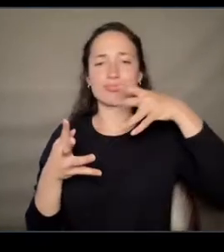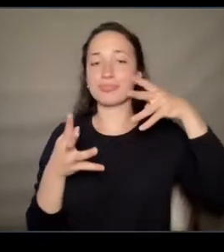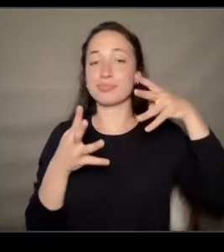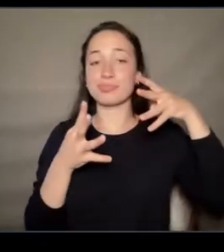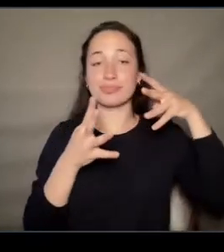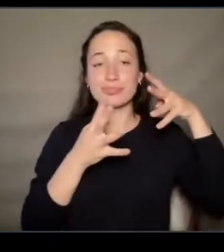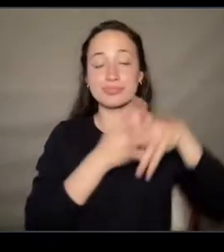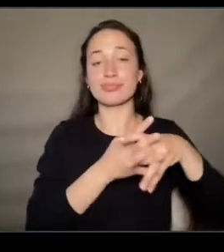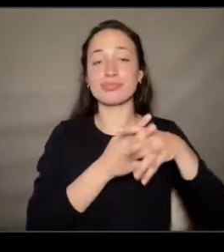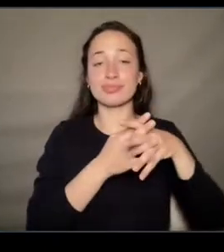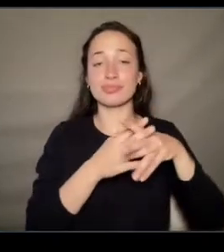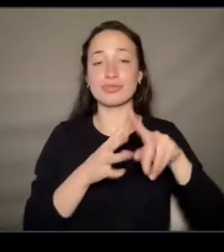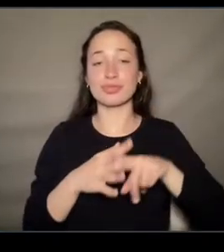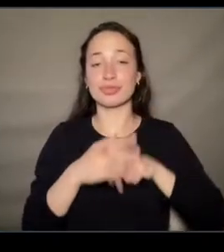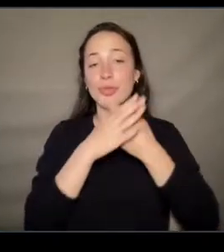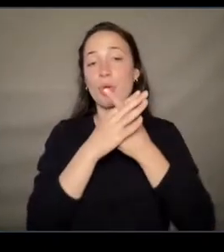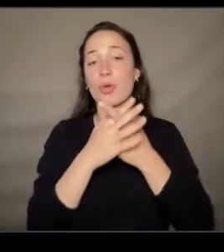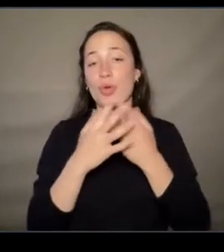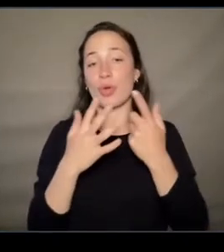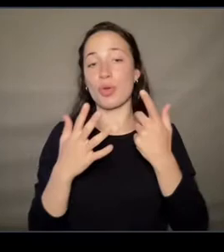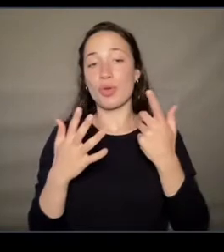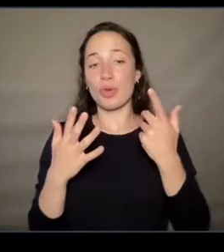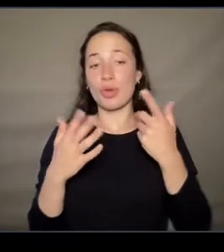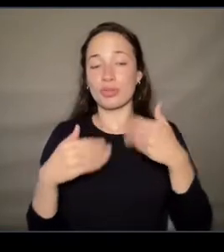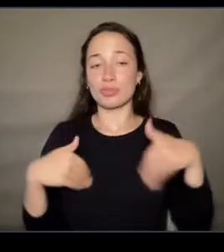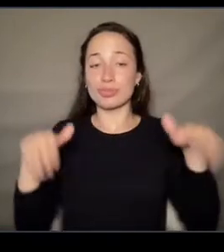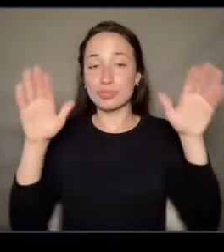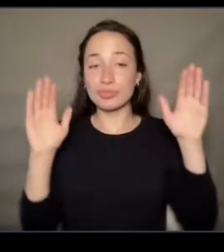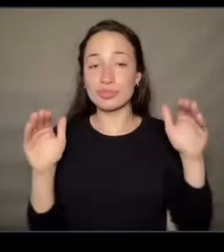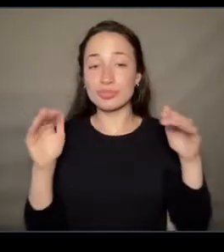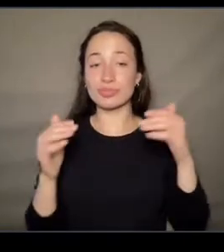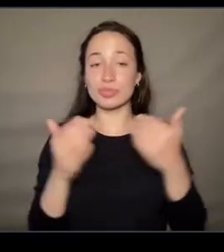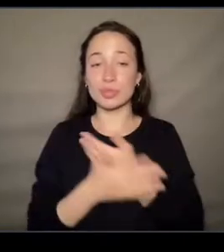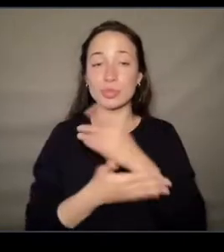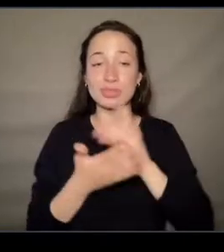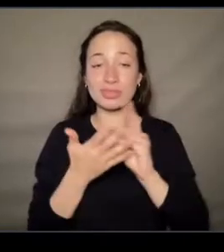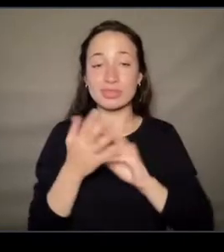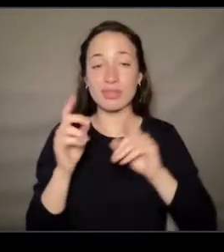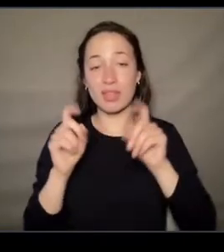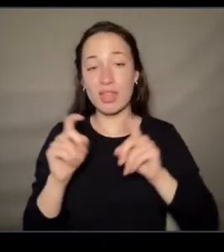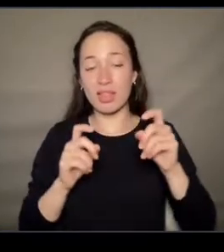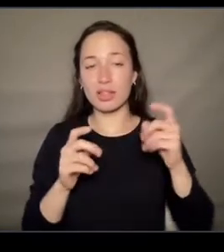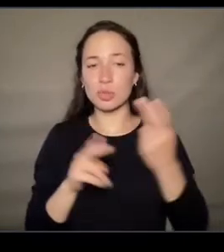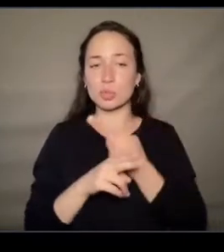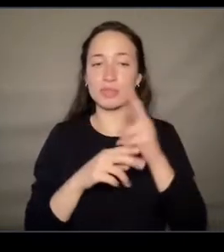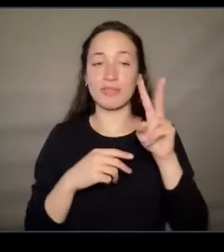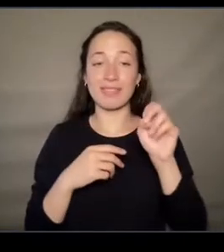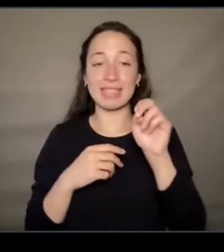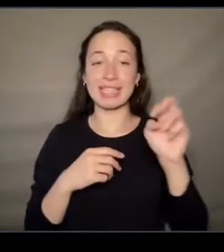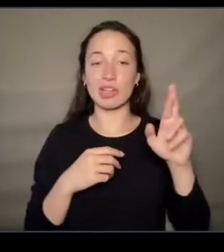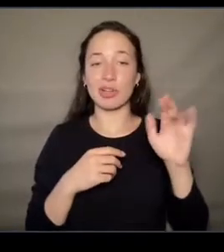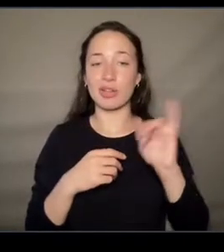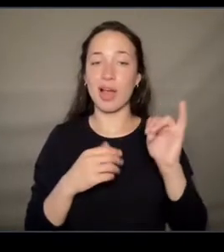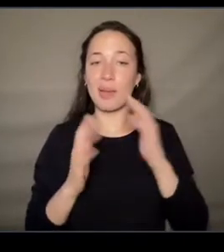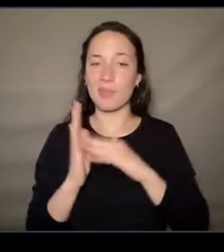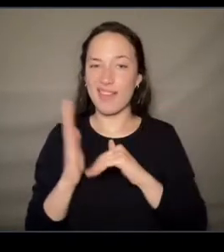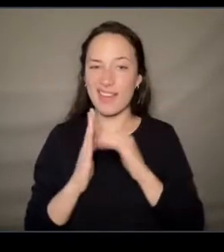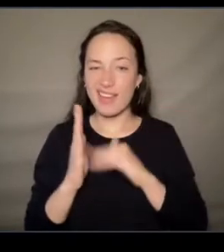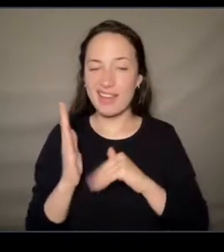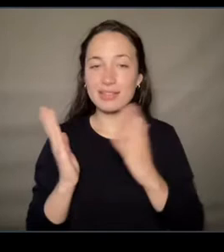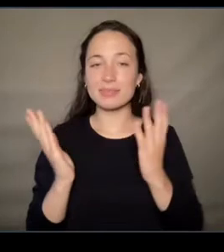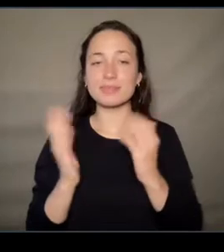took my traditional roots and started to spread my wings with new designs